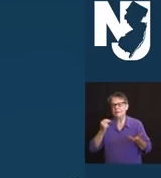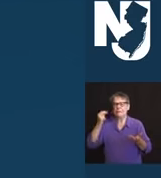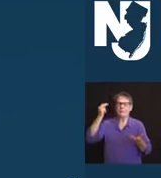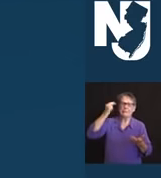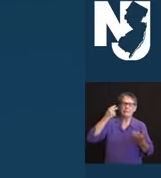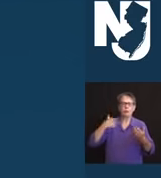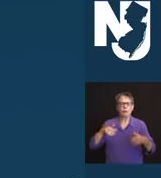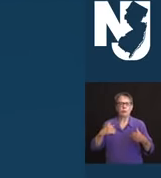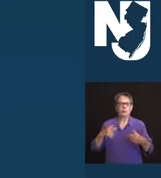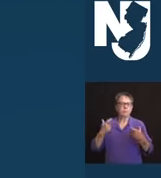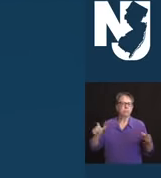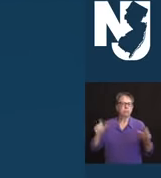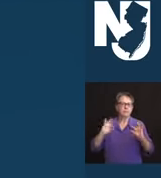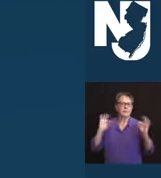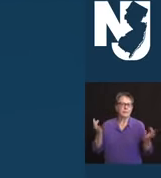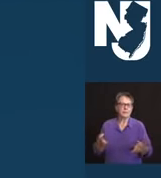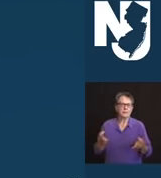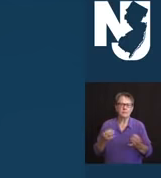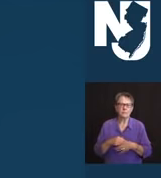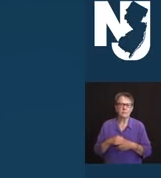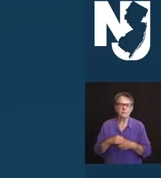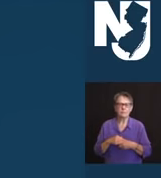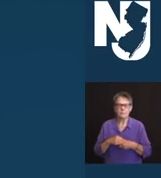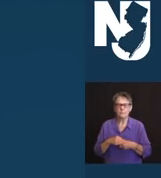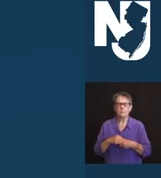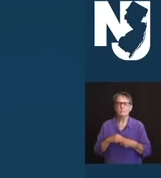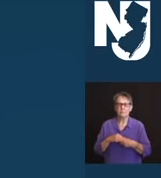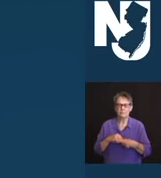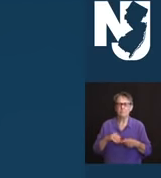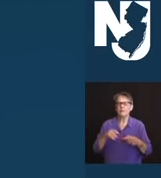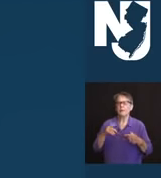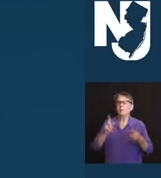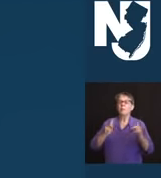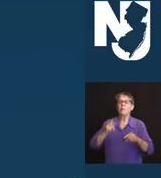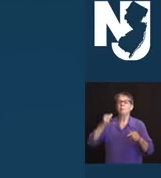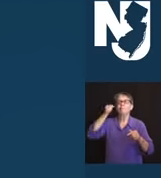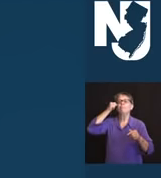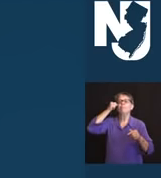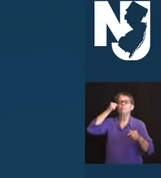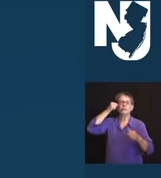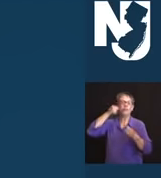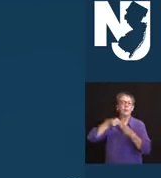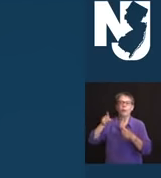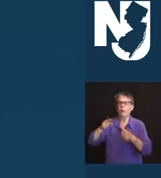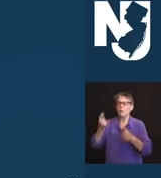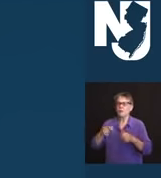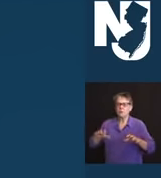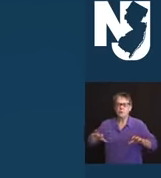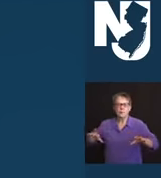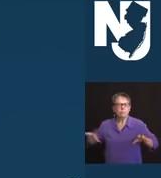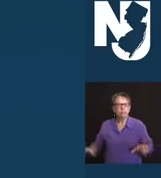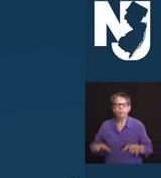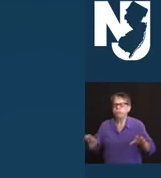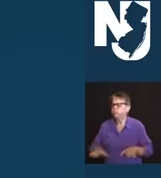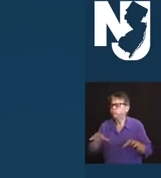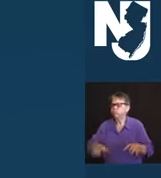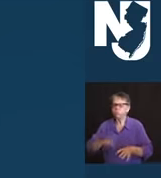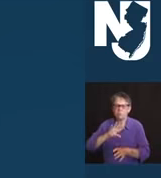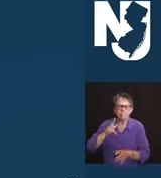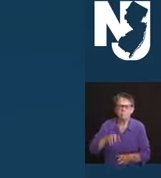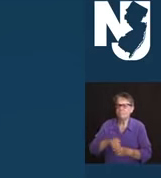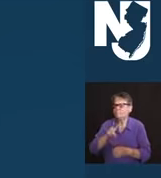doing all she could for those in her care and for being an inspiration and role model to her colleagues. God bless you, Mary Beth.